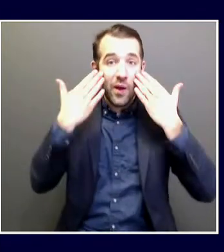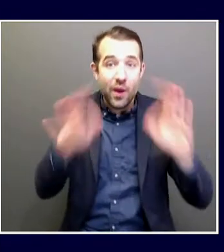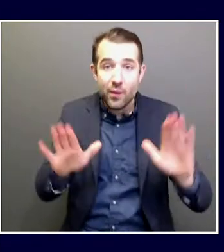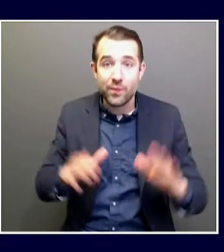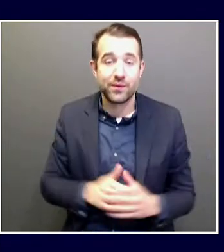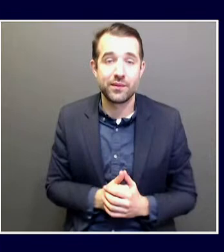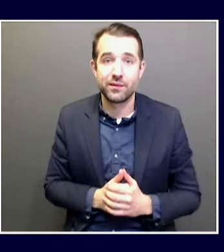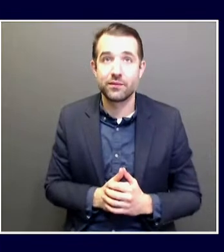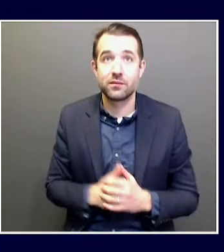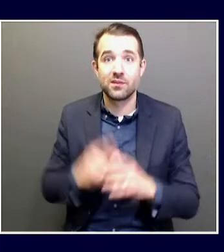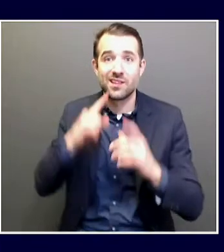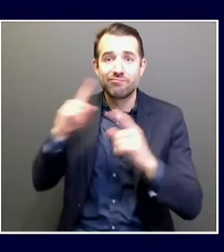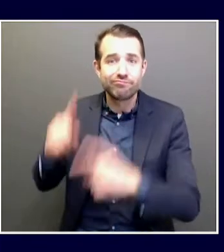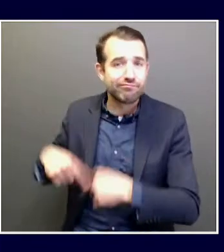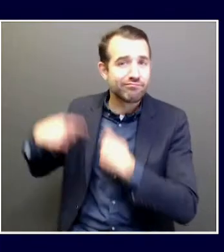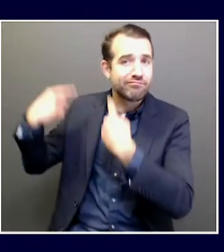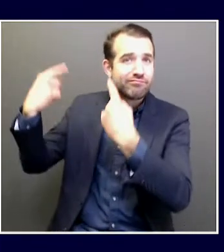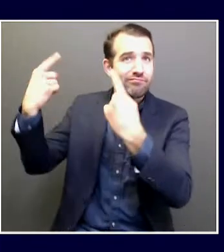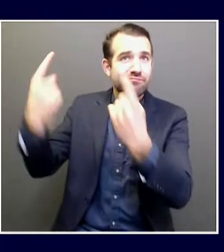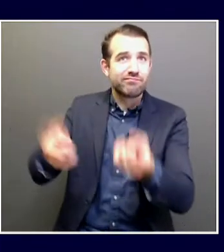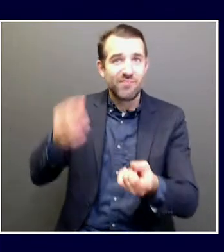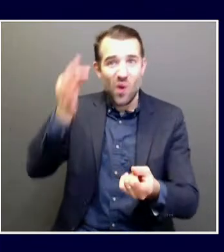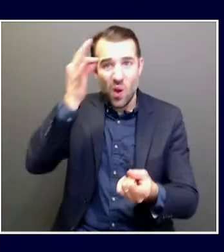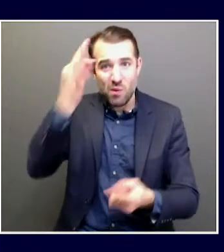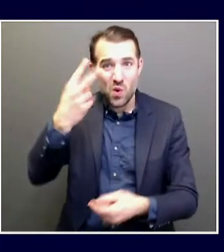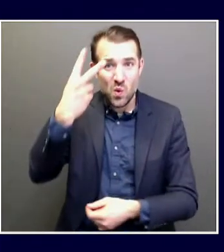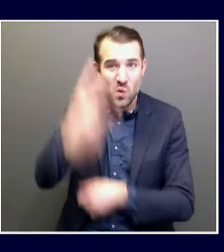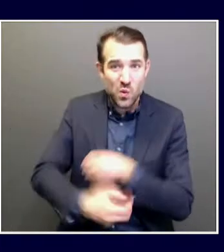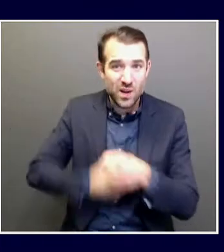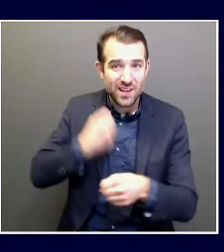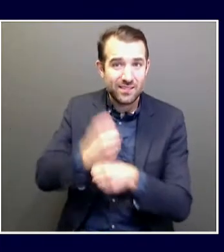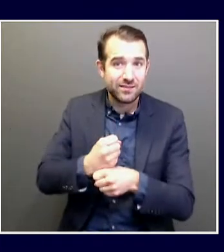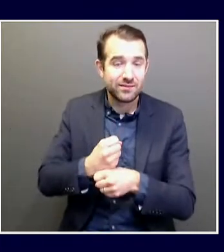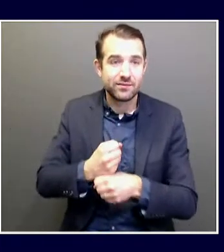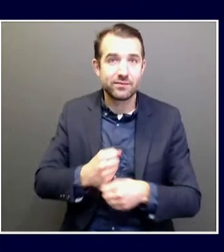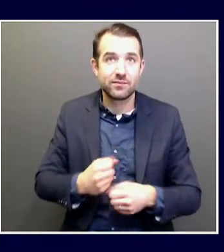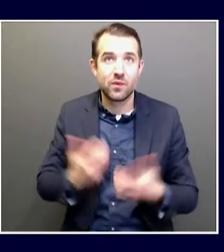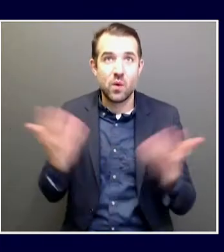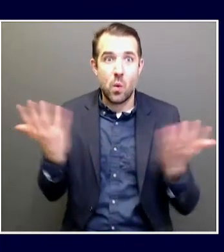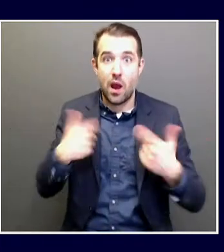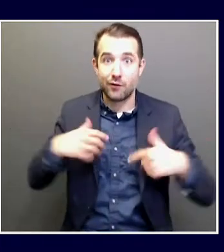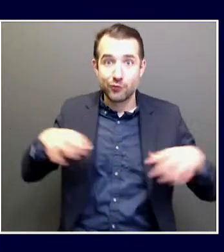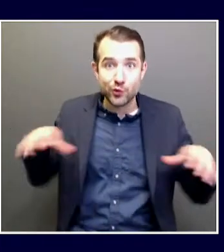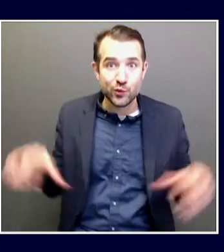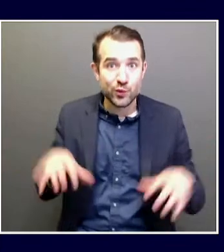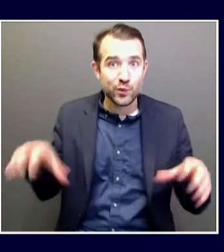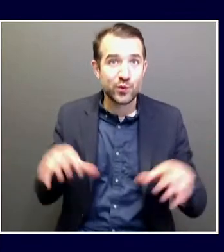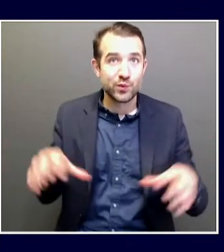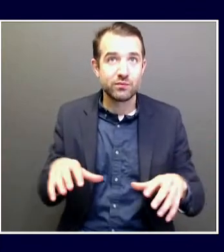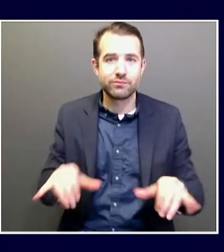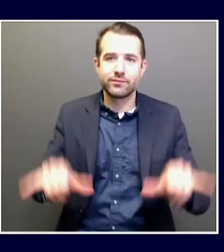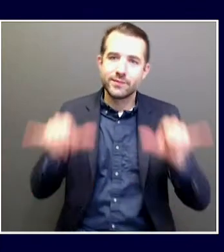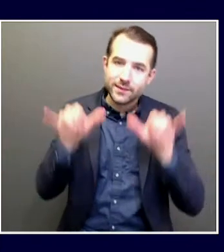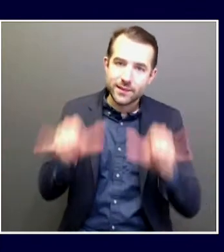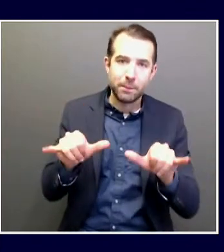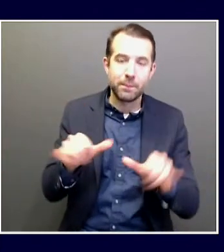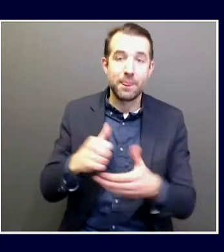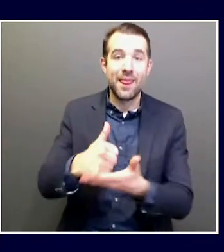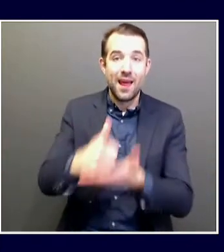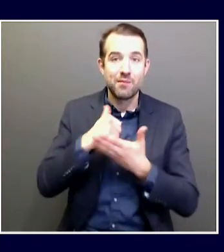our response so far are effective against Omicron. For example, vaccines, and in particular,